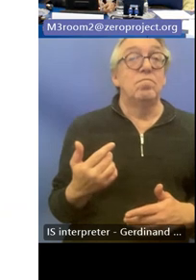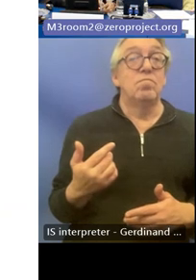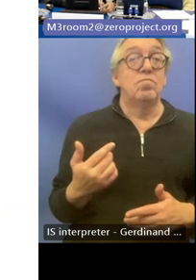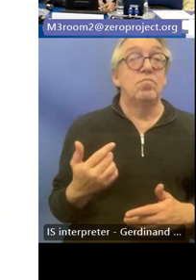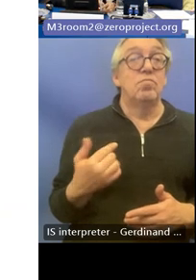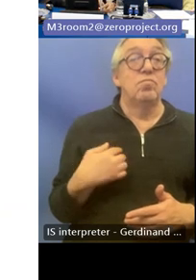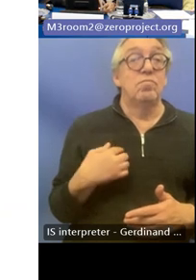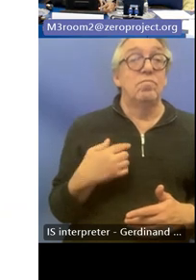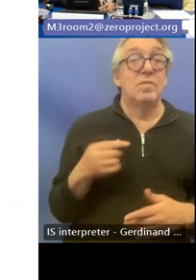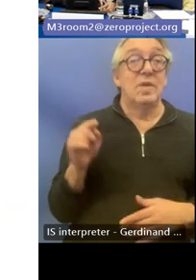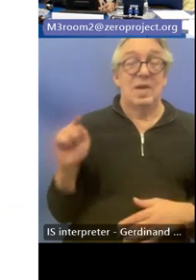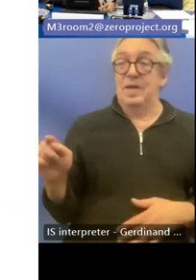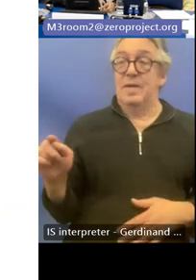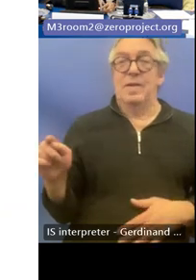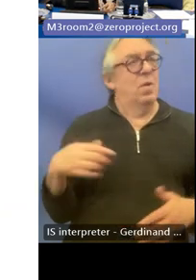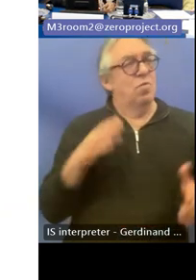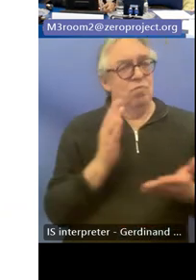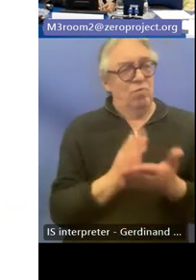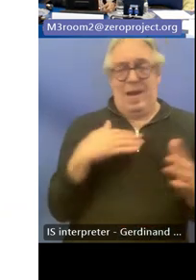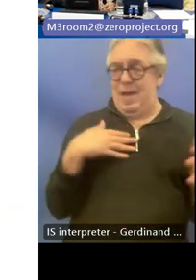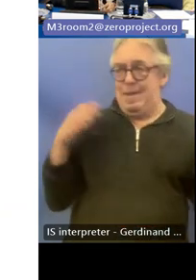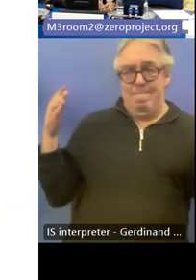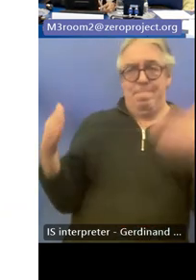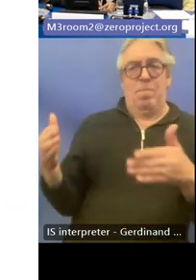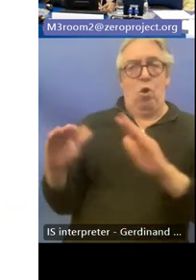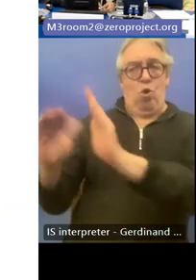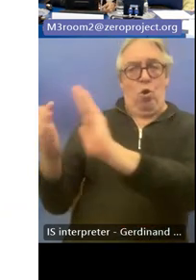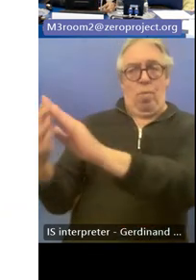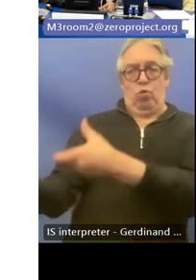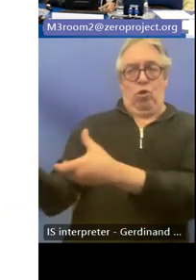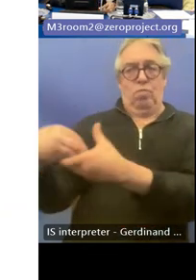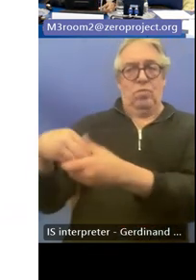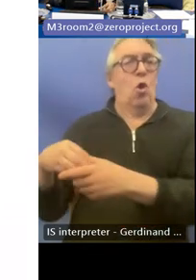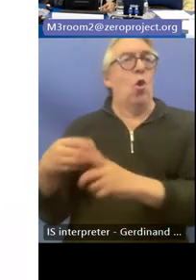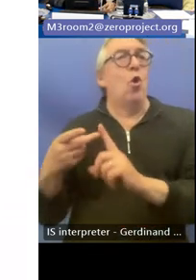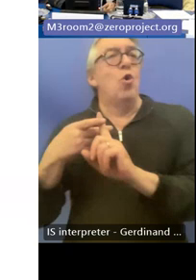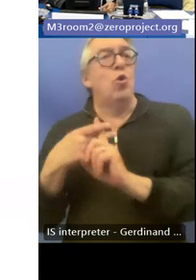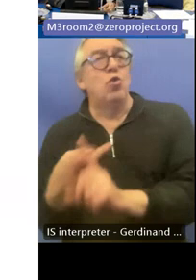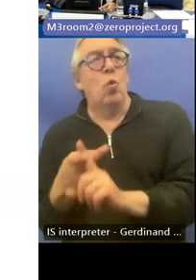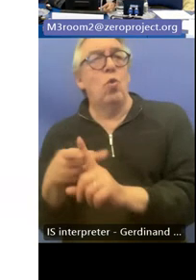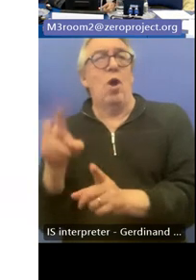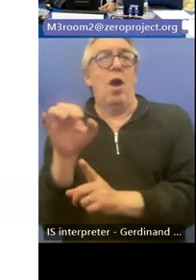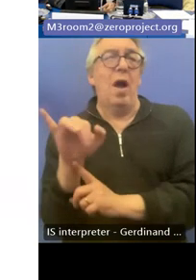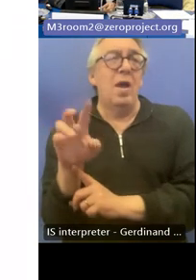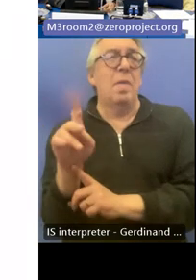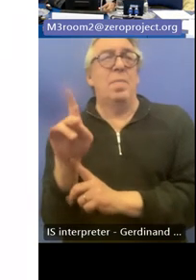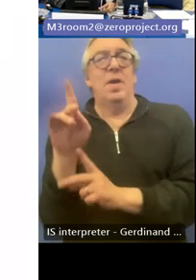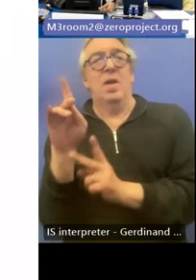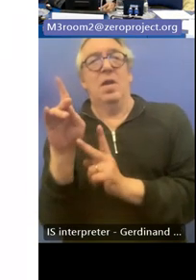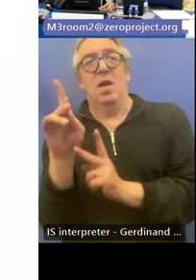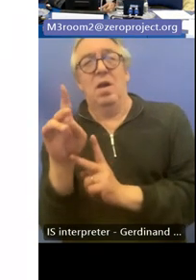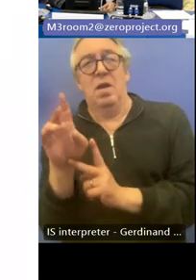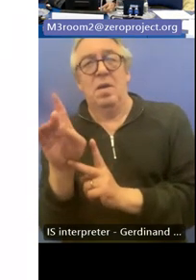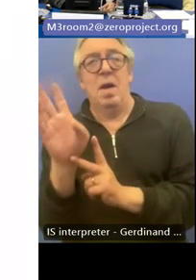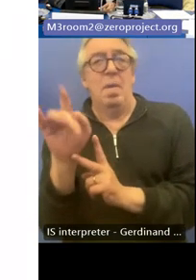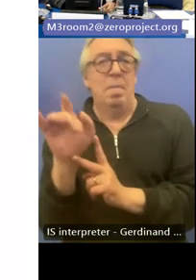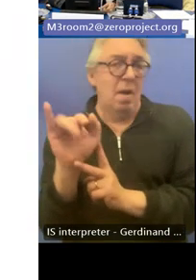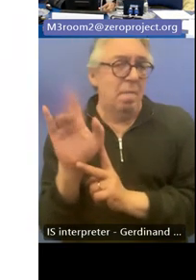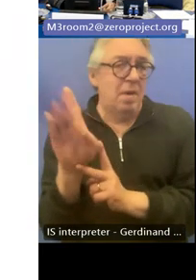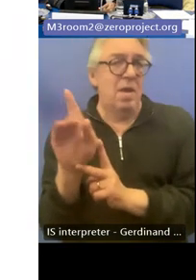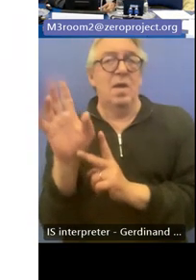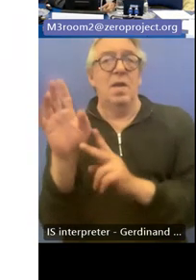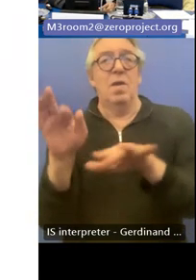community centered. And we have all the tools, books, IRP, IP, individual need assessment, and also we have the online database